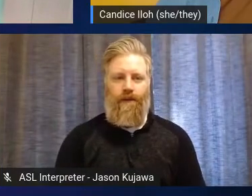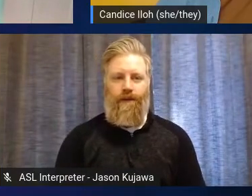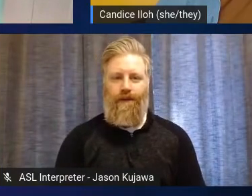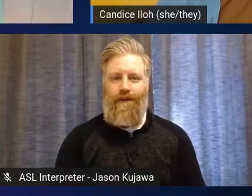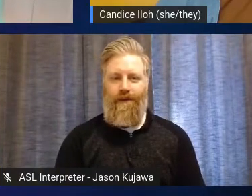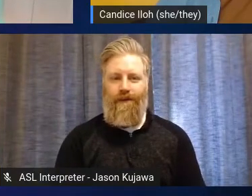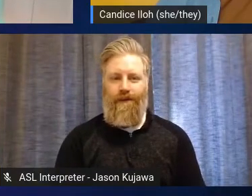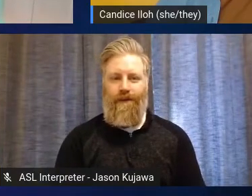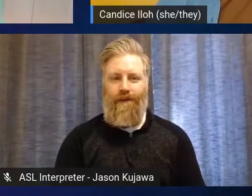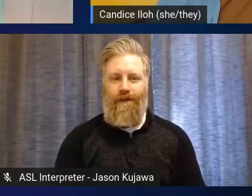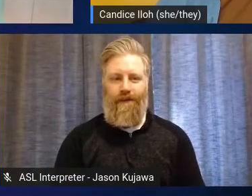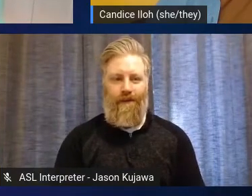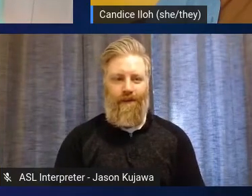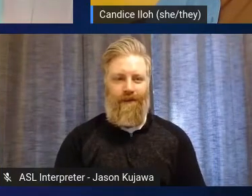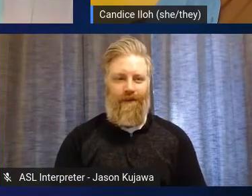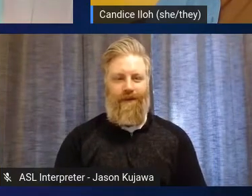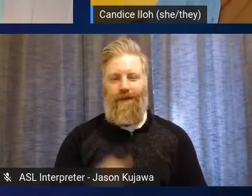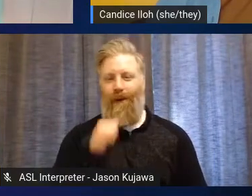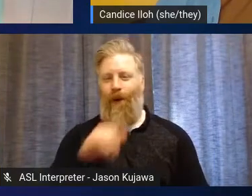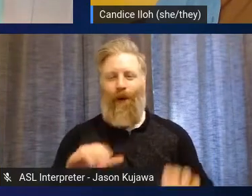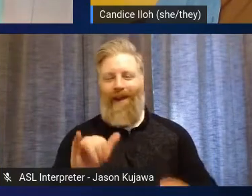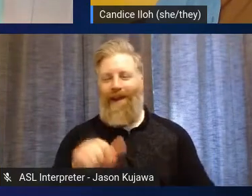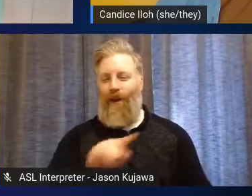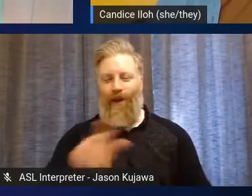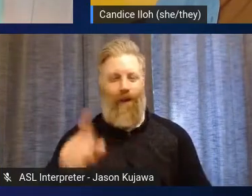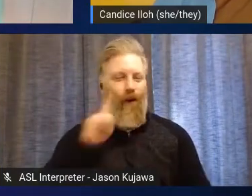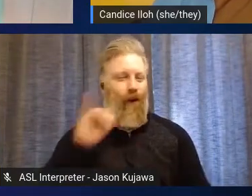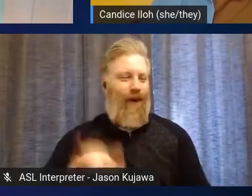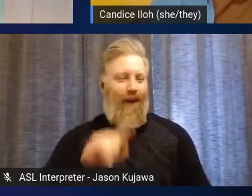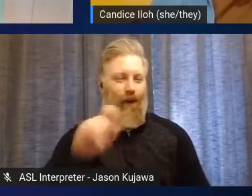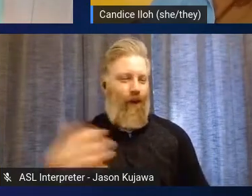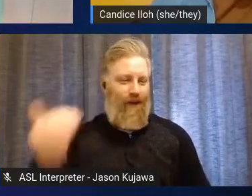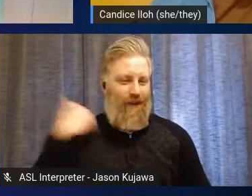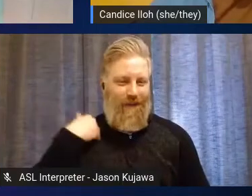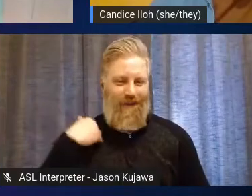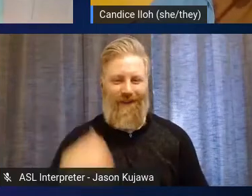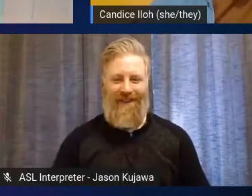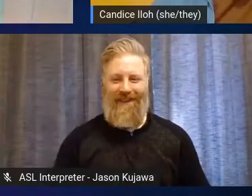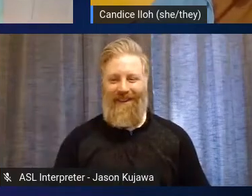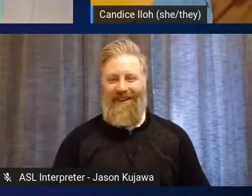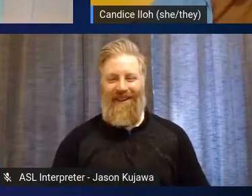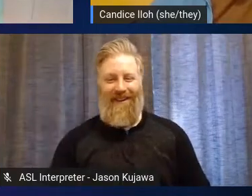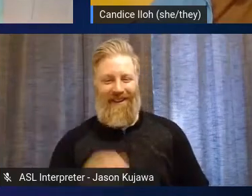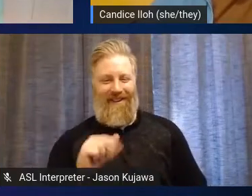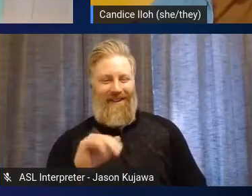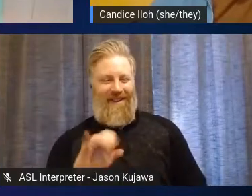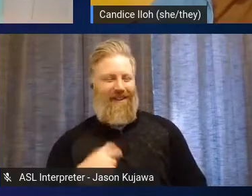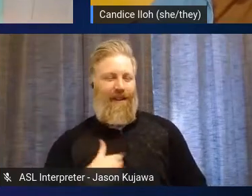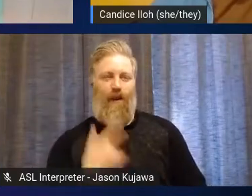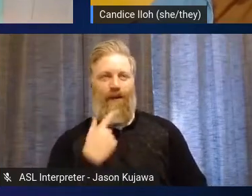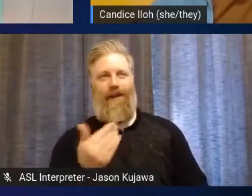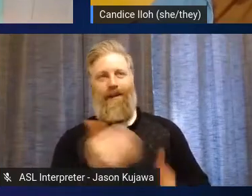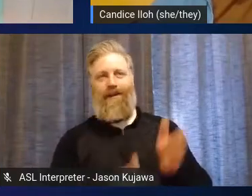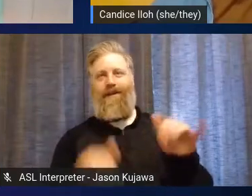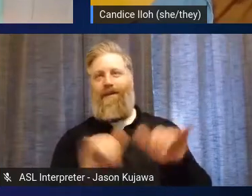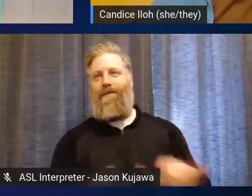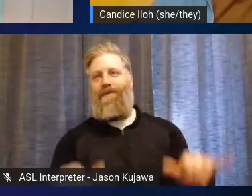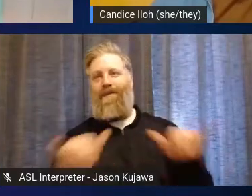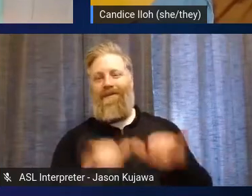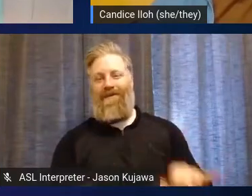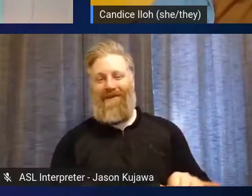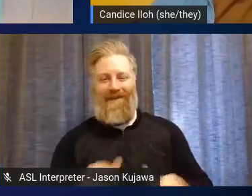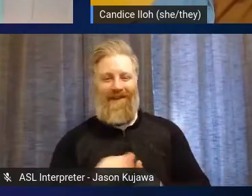Y'all act like y'all haven't heard this question before. That's my I just don't want to say the same thing that I say every single time. That's